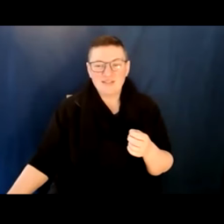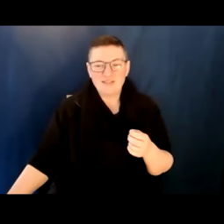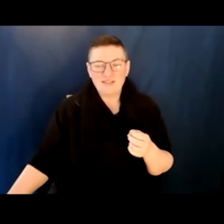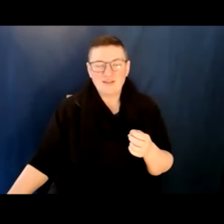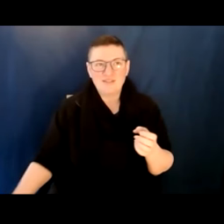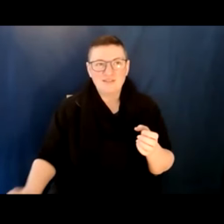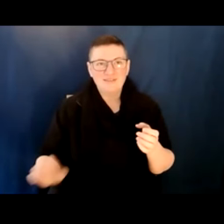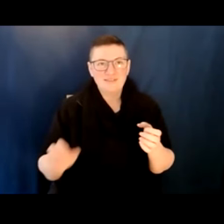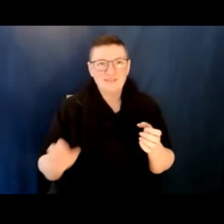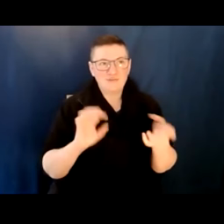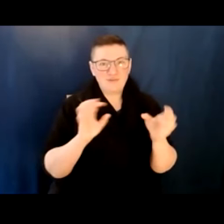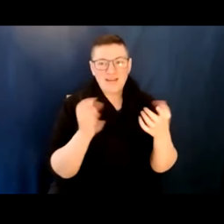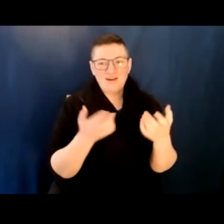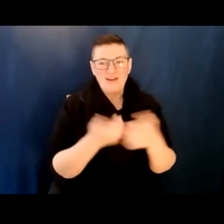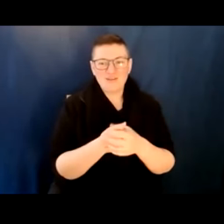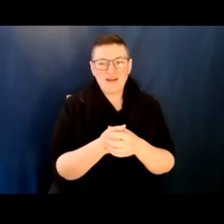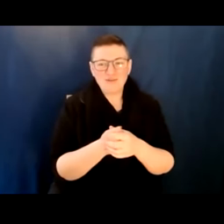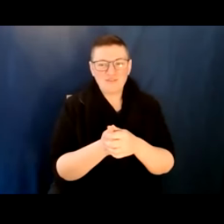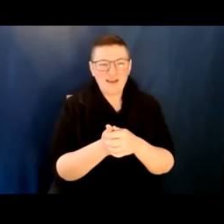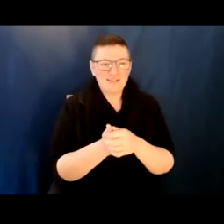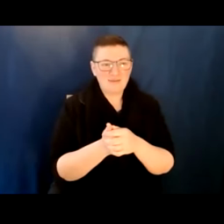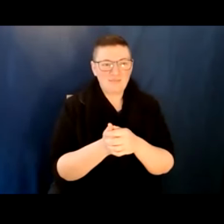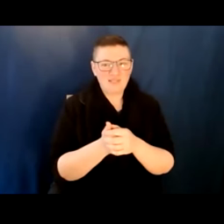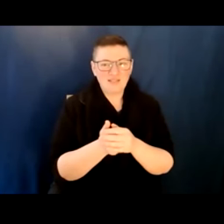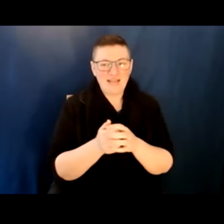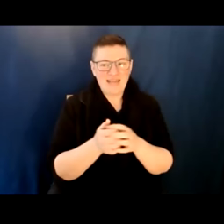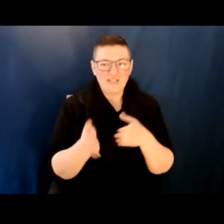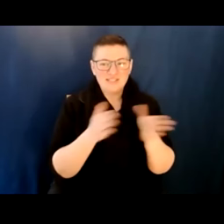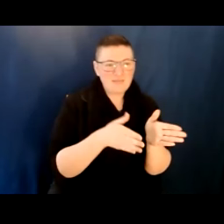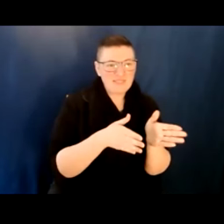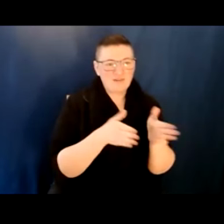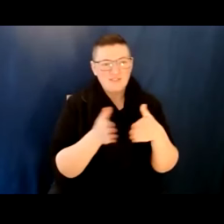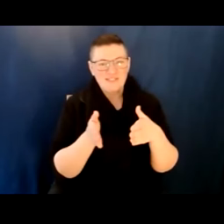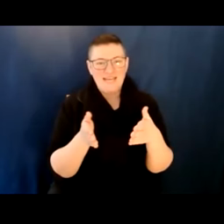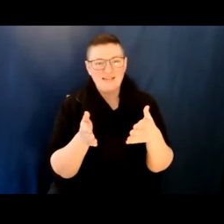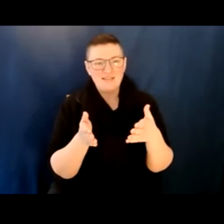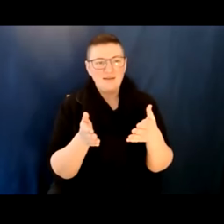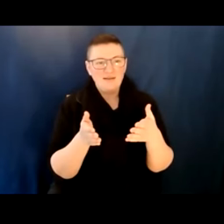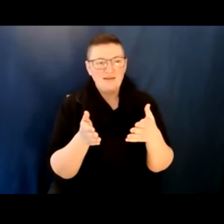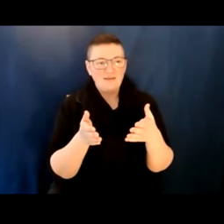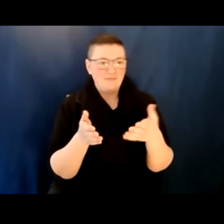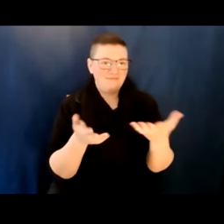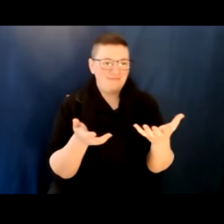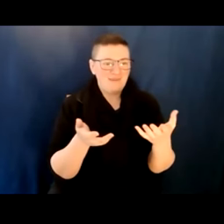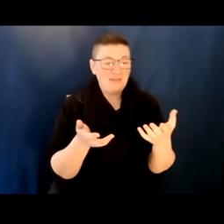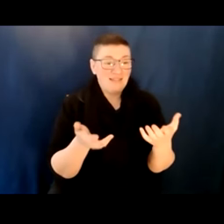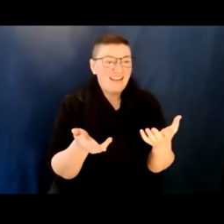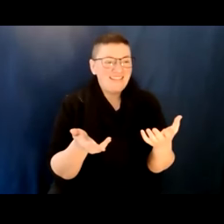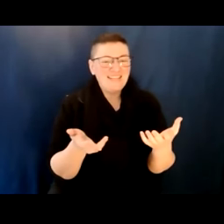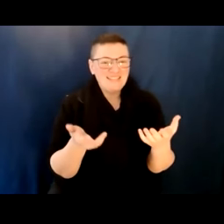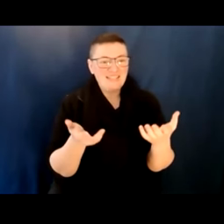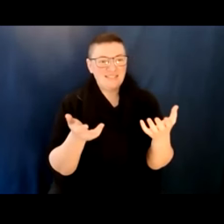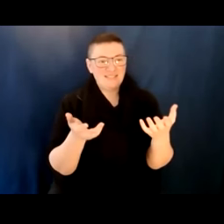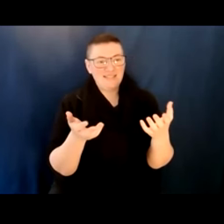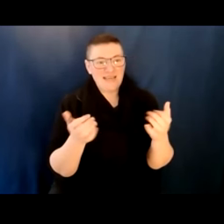there's sort of gray area. So how do you define an action that's limited or sustained? I mean, like I